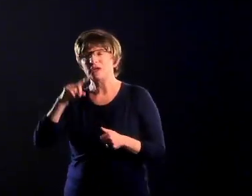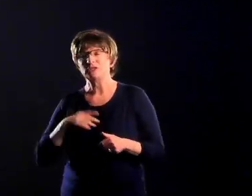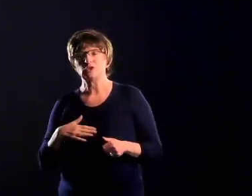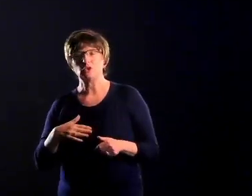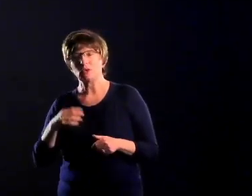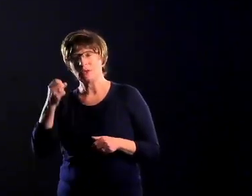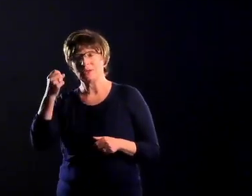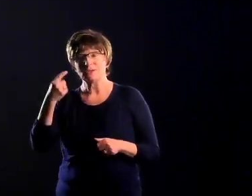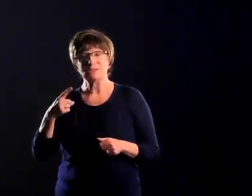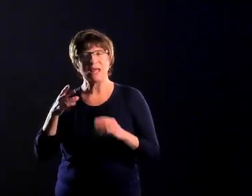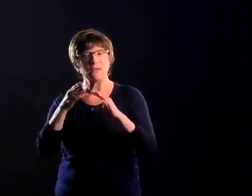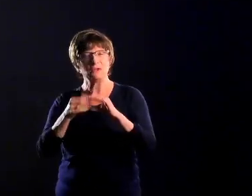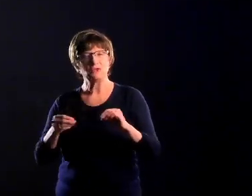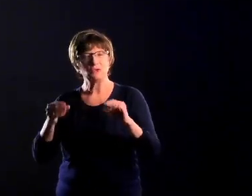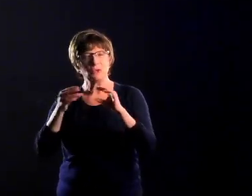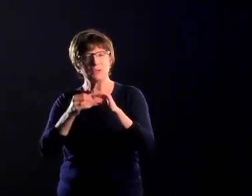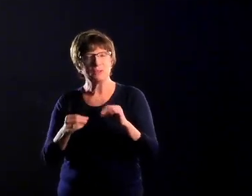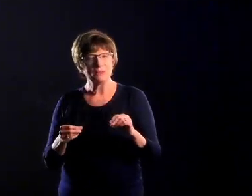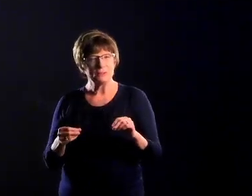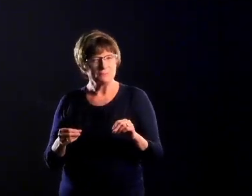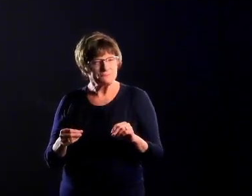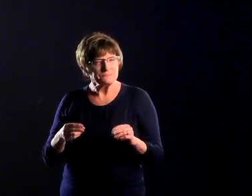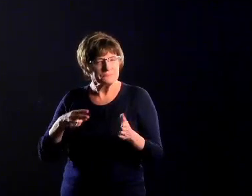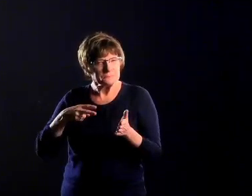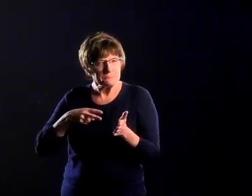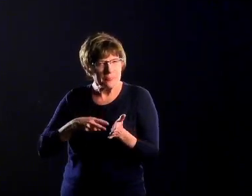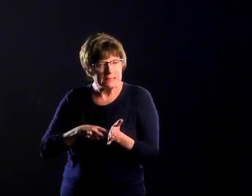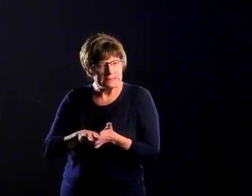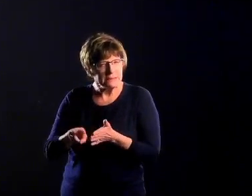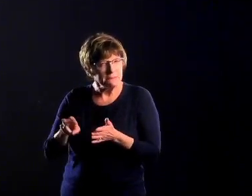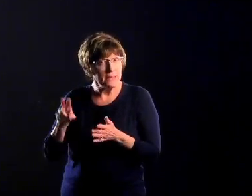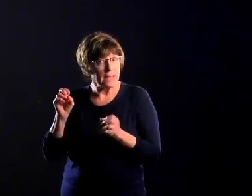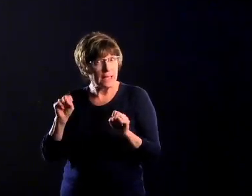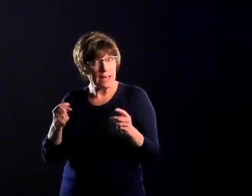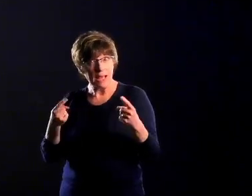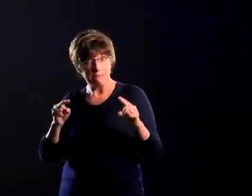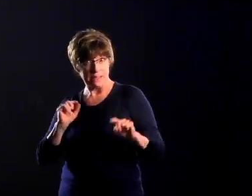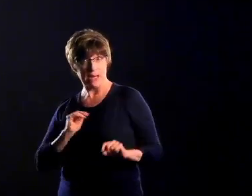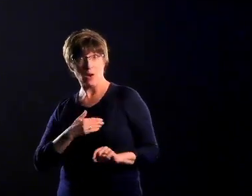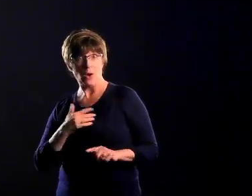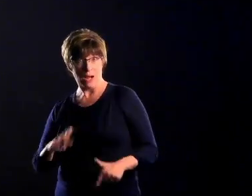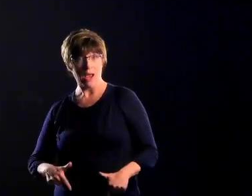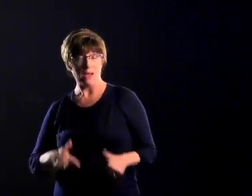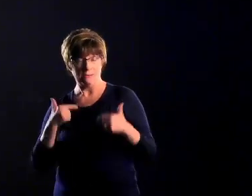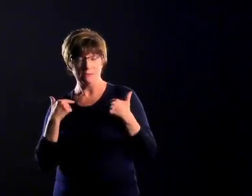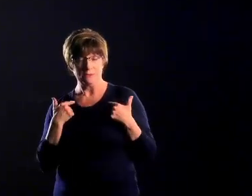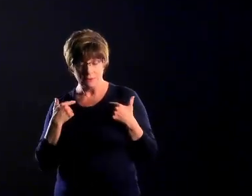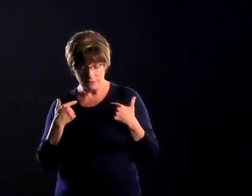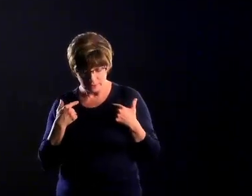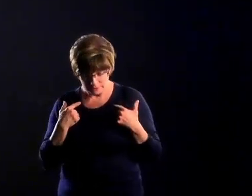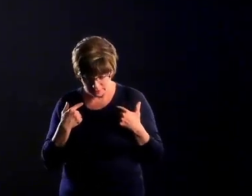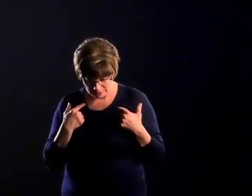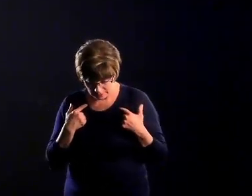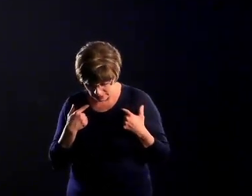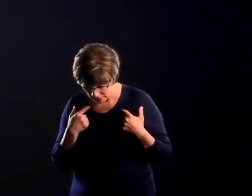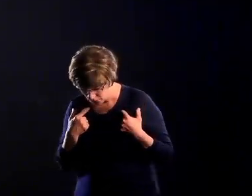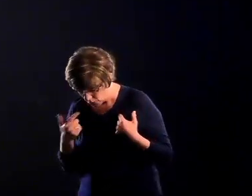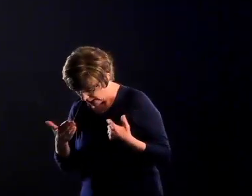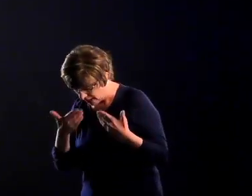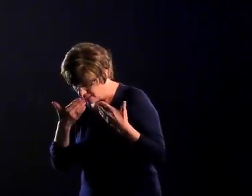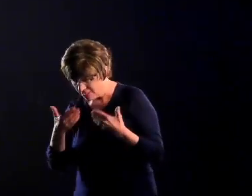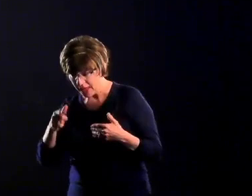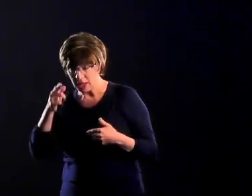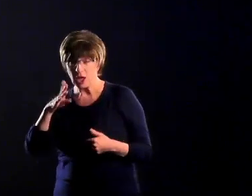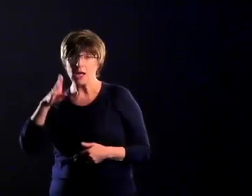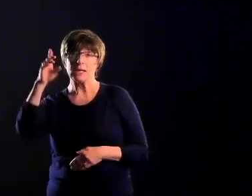it relates to the slipping that taken place within our lives. That we can thank God because he is